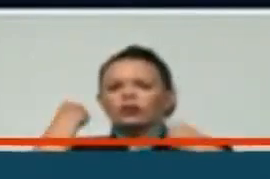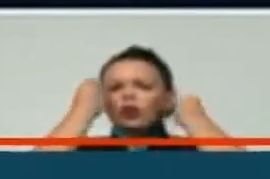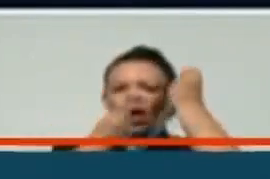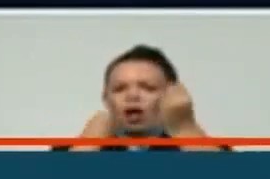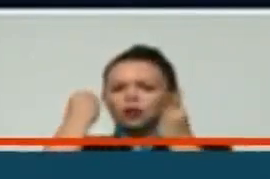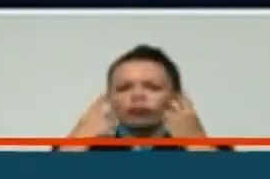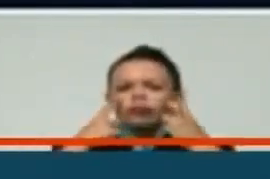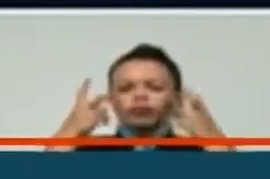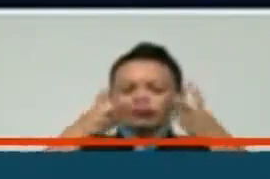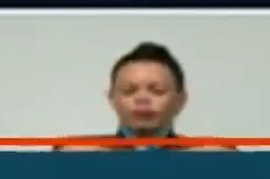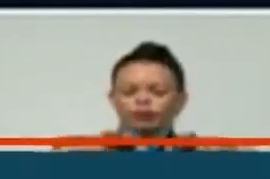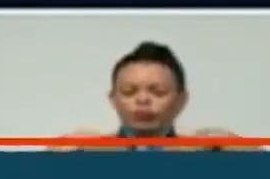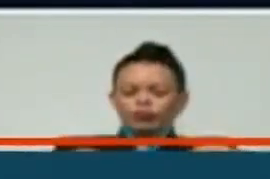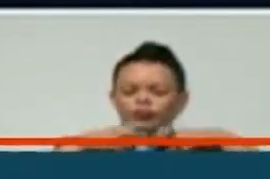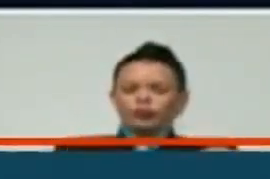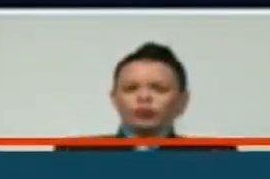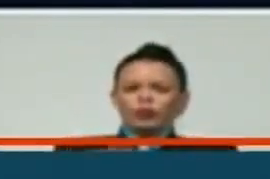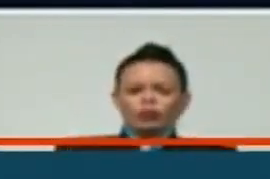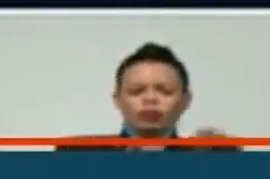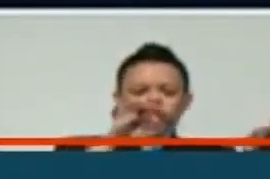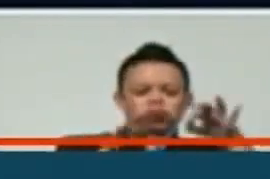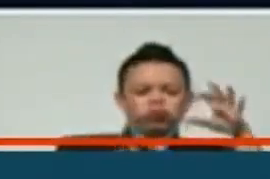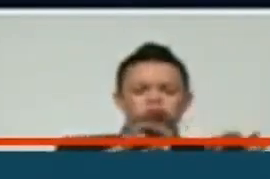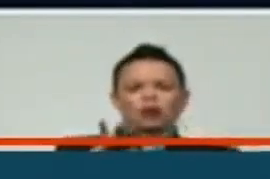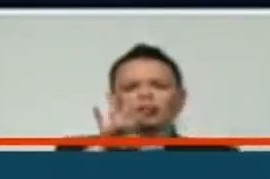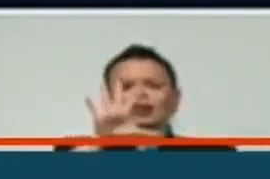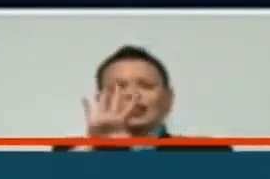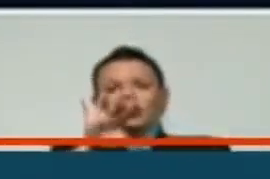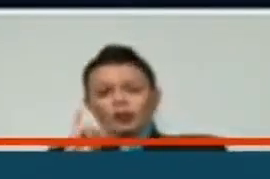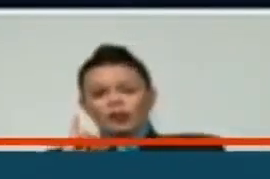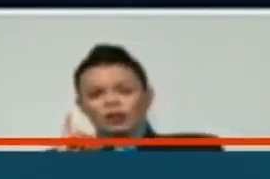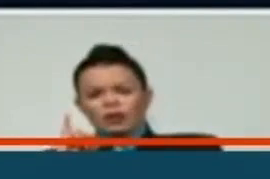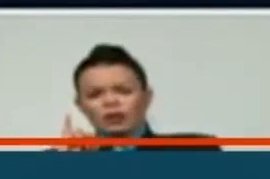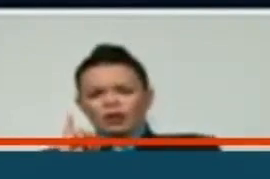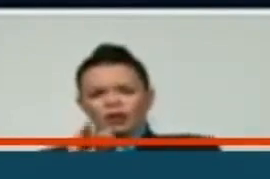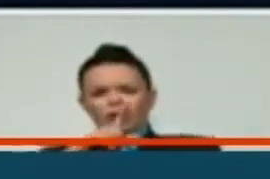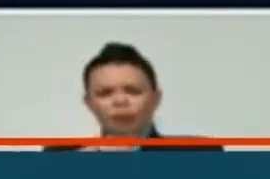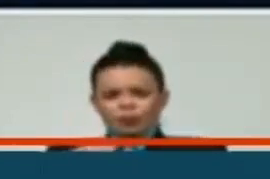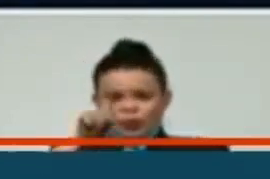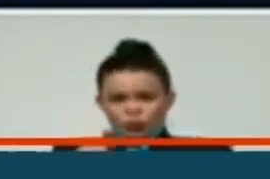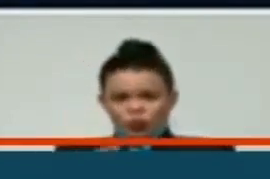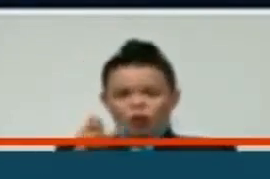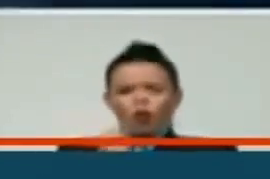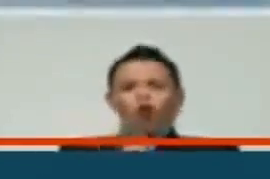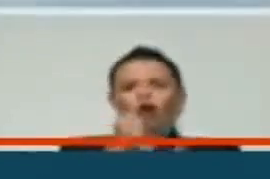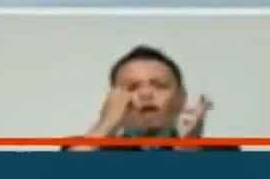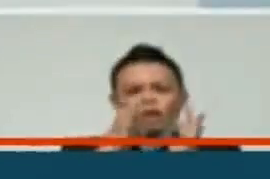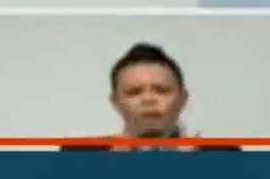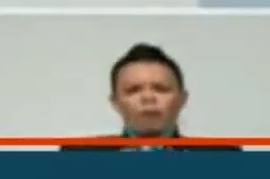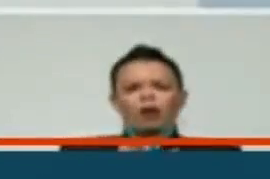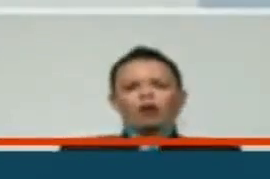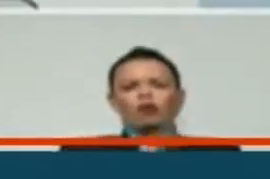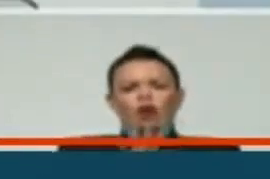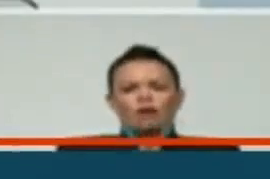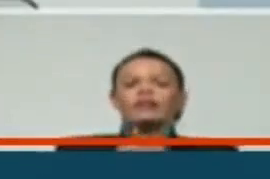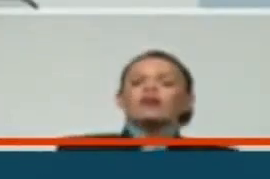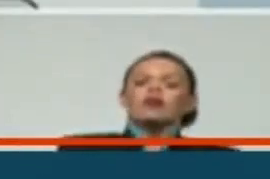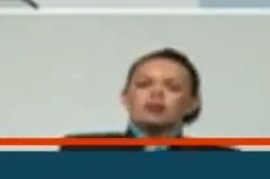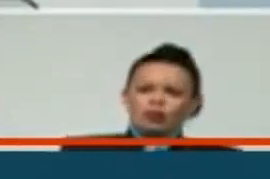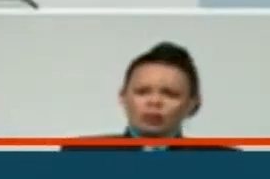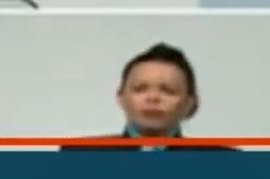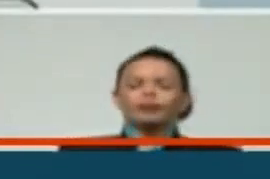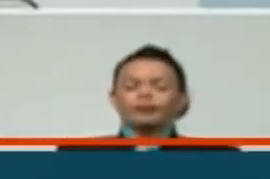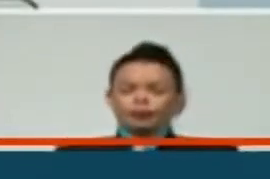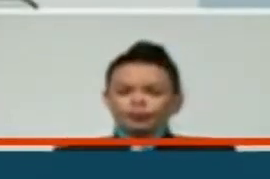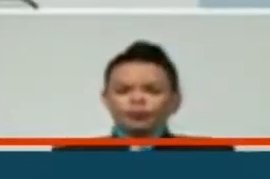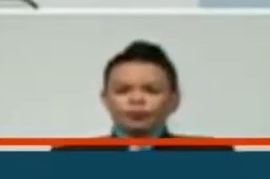After the processing and analysis of these samples, 56 people were diagnosed positive for COVID-19 in our country yesterday. And